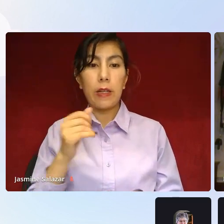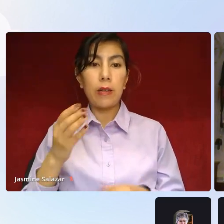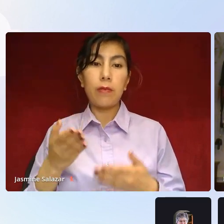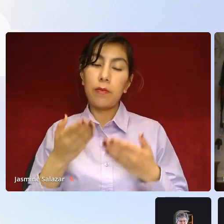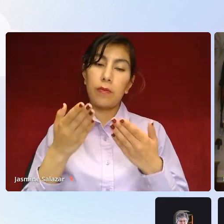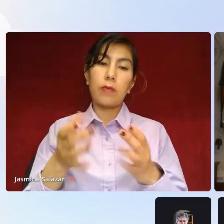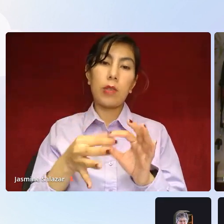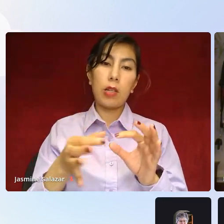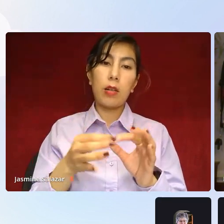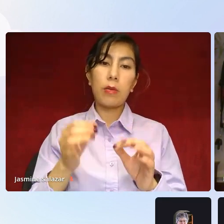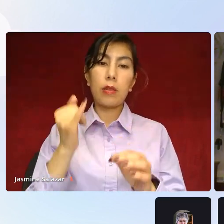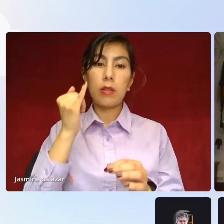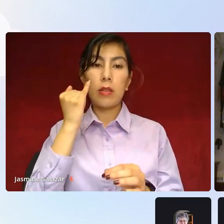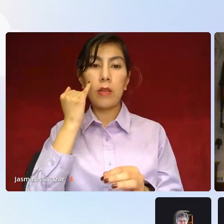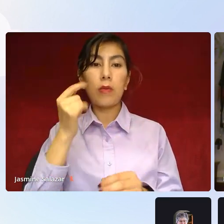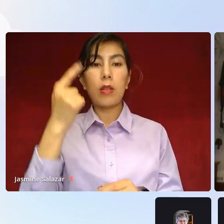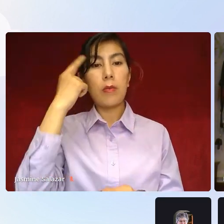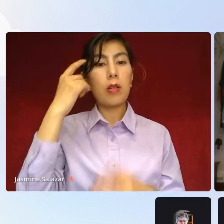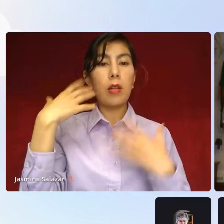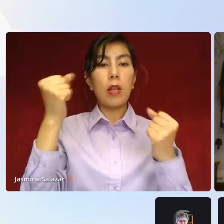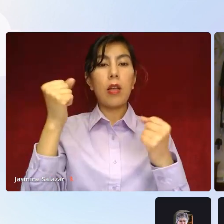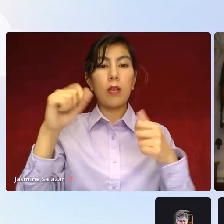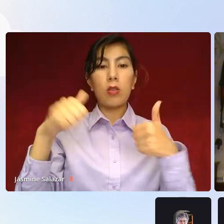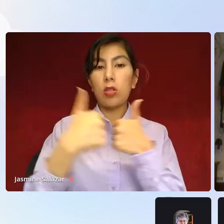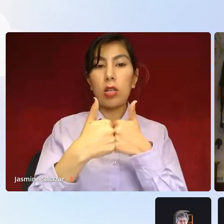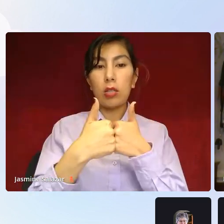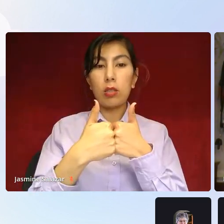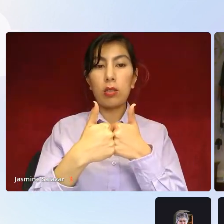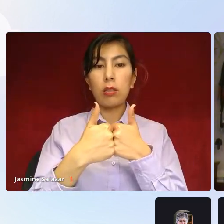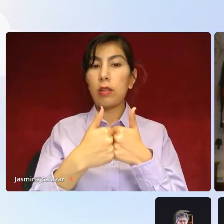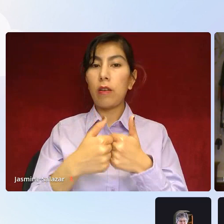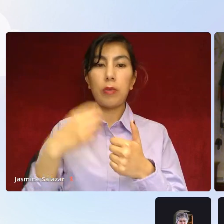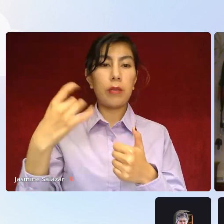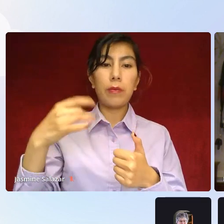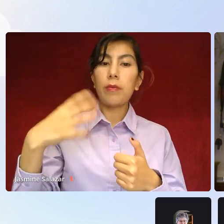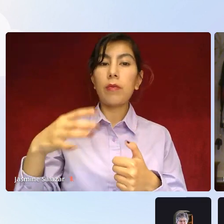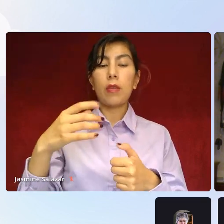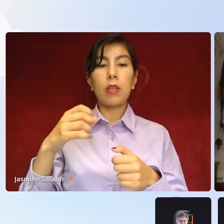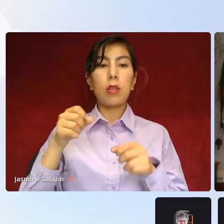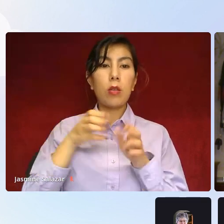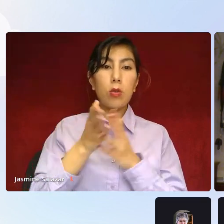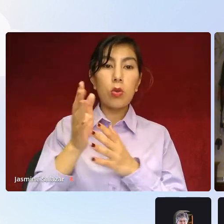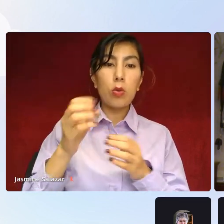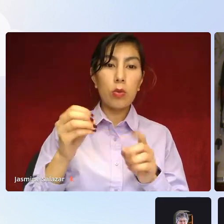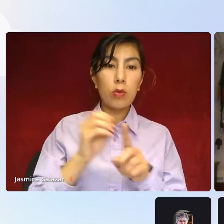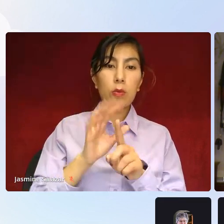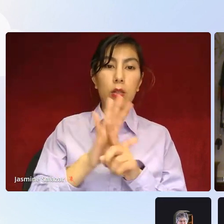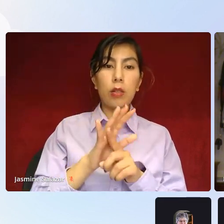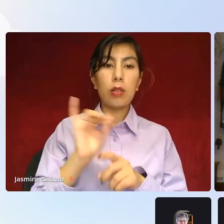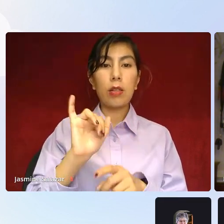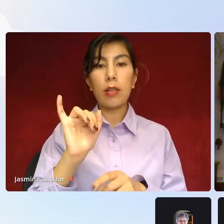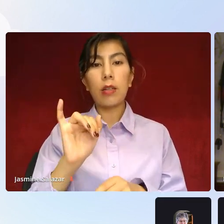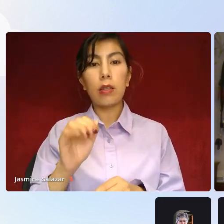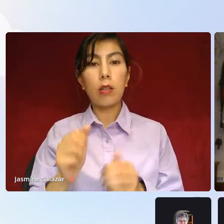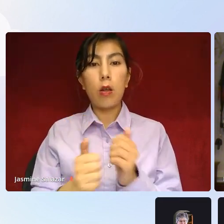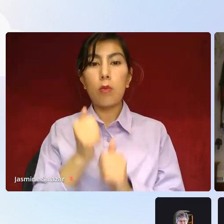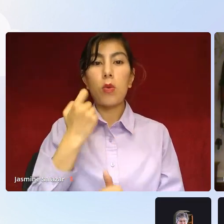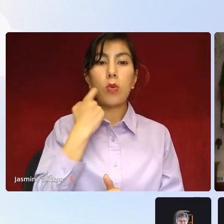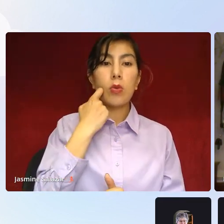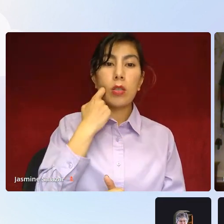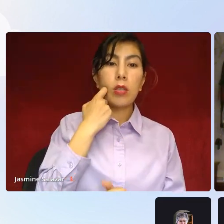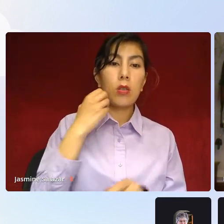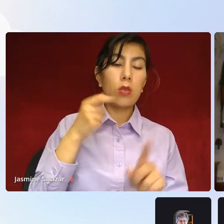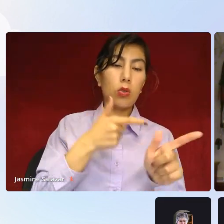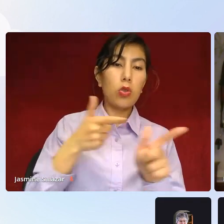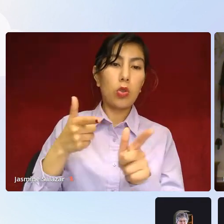have been exacerbated by the pandemic. The rise of anti-Asian hate, gun violence, like the most recent shootings in Allen, Texas,